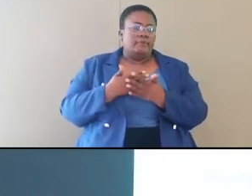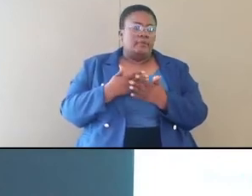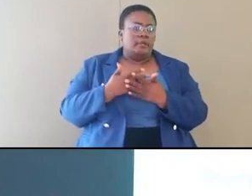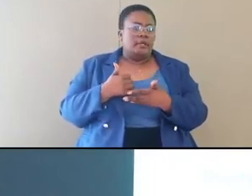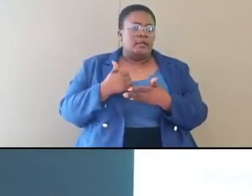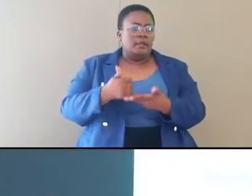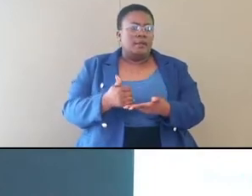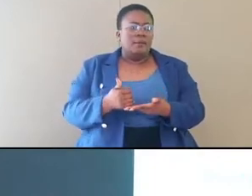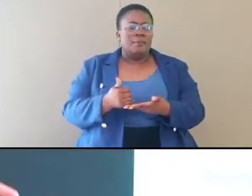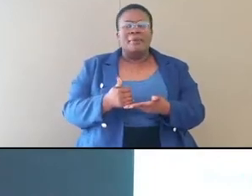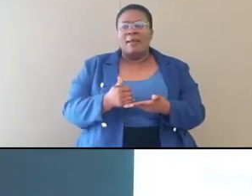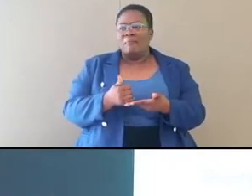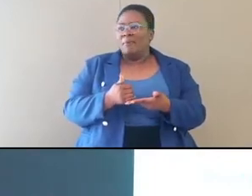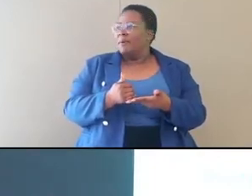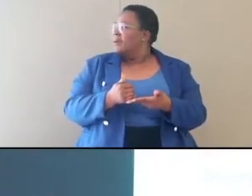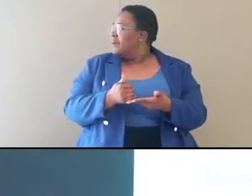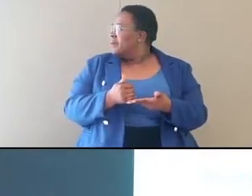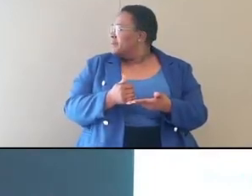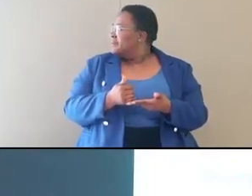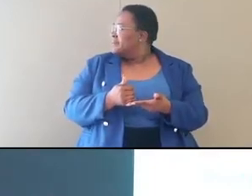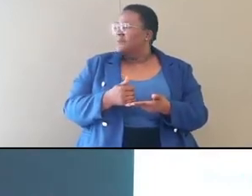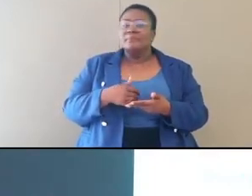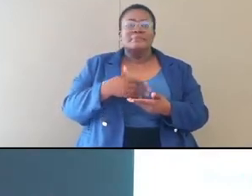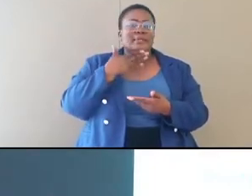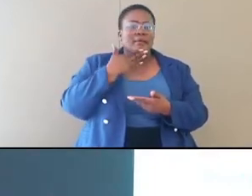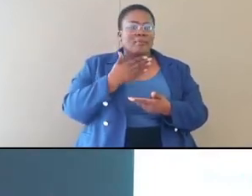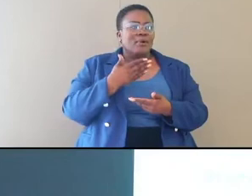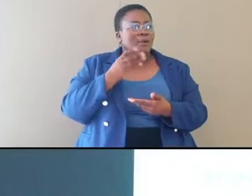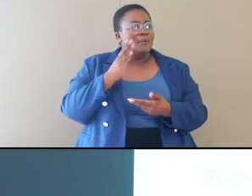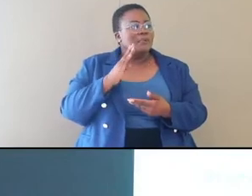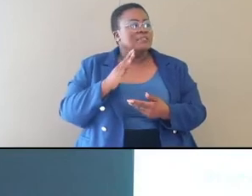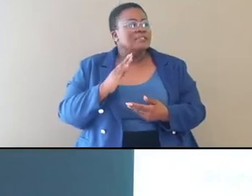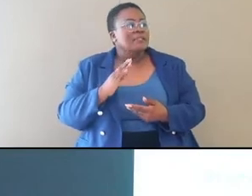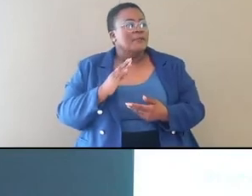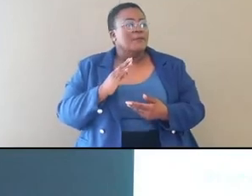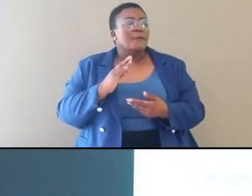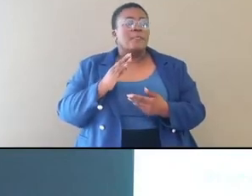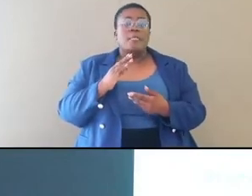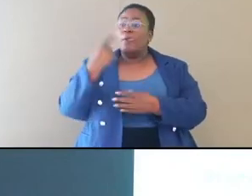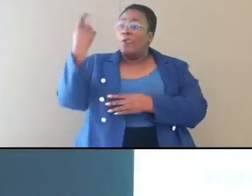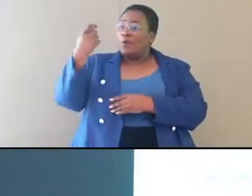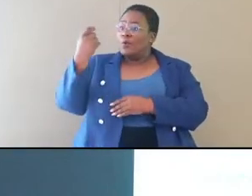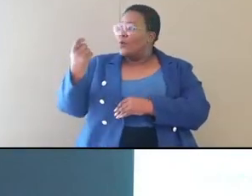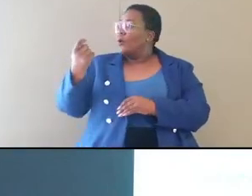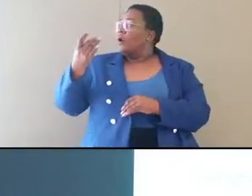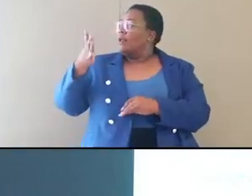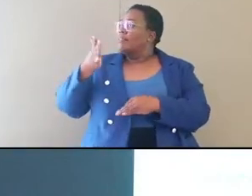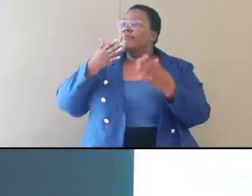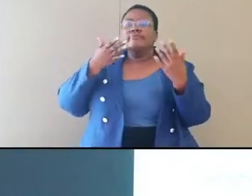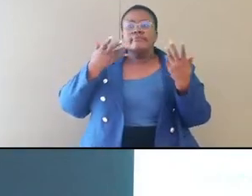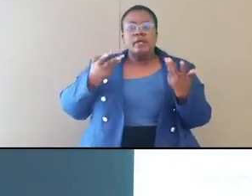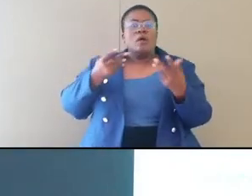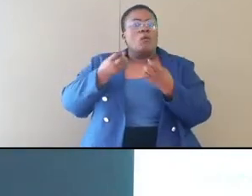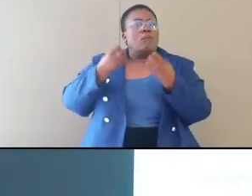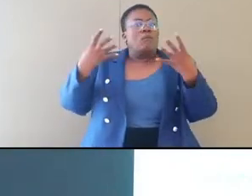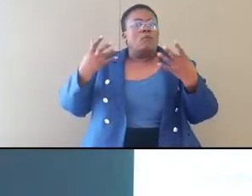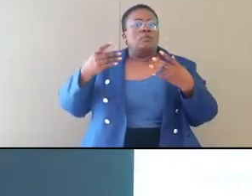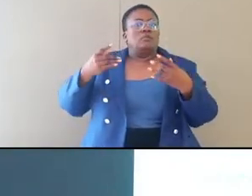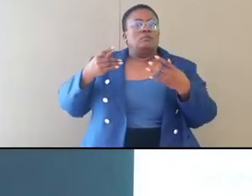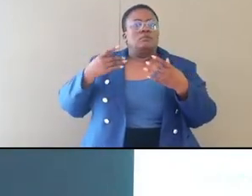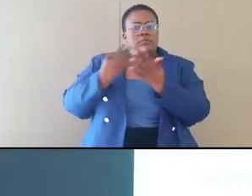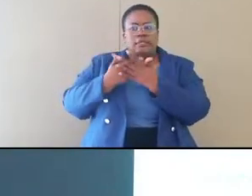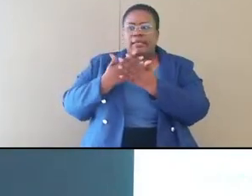particularly because of its rural reach. It's high efficiency and it's low leakage. There are very few middlemen.